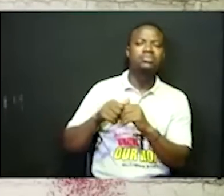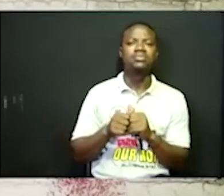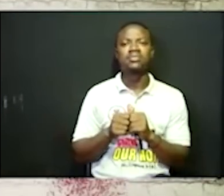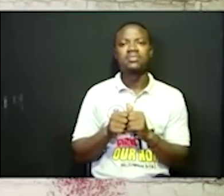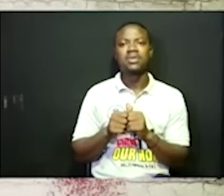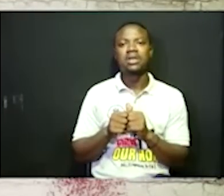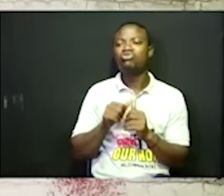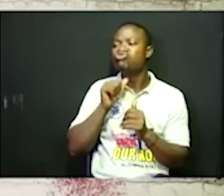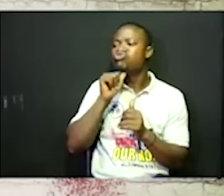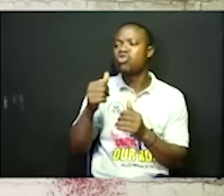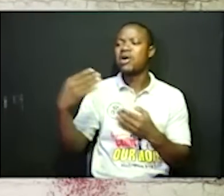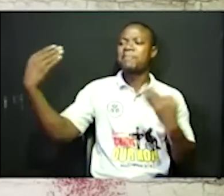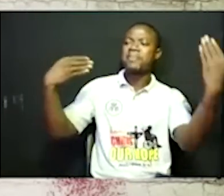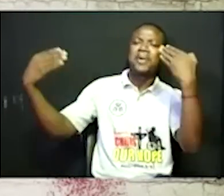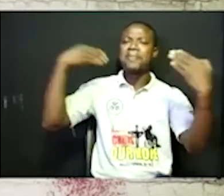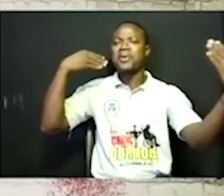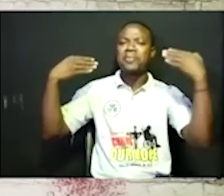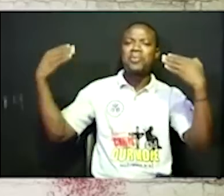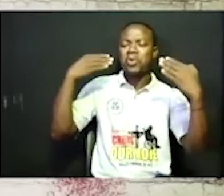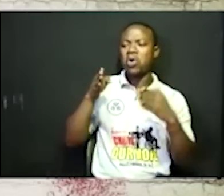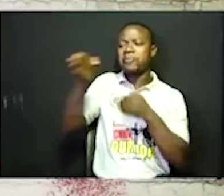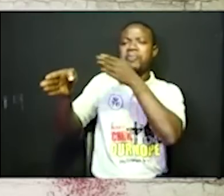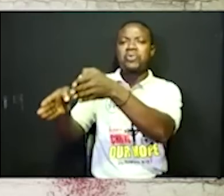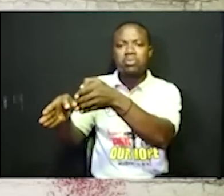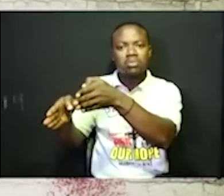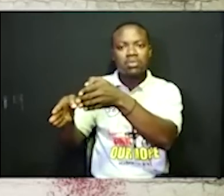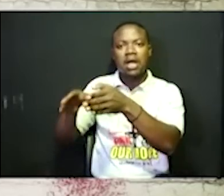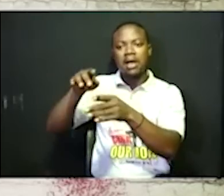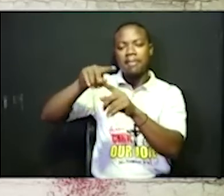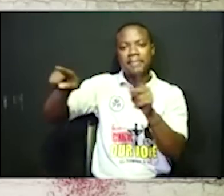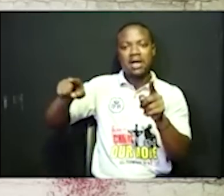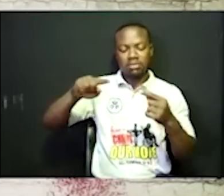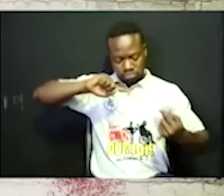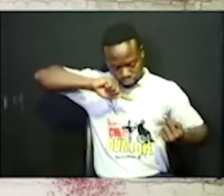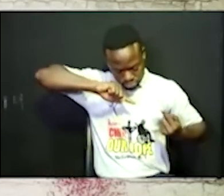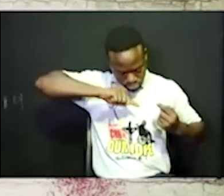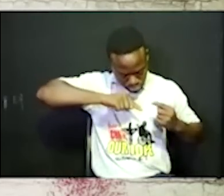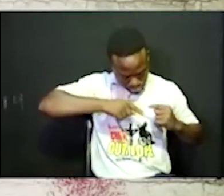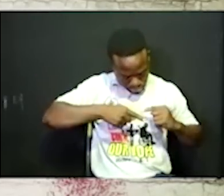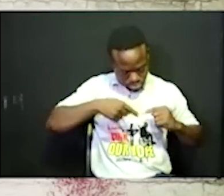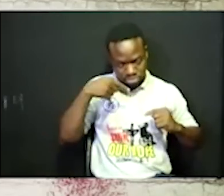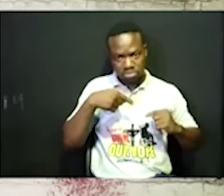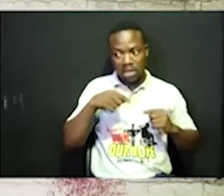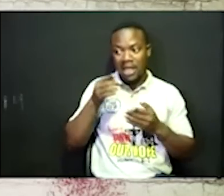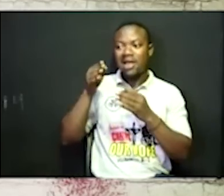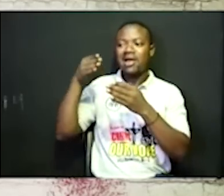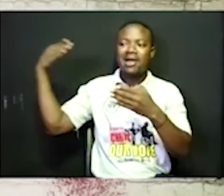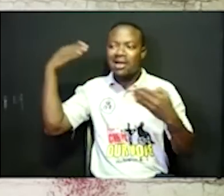It's not offenses. But bitterness. Offenses are not